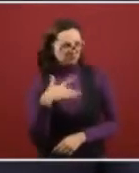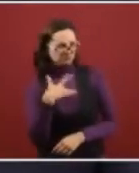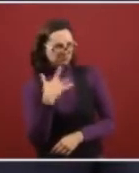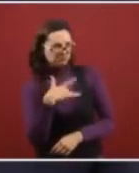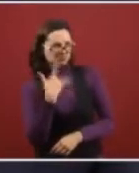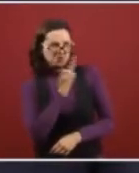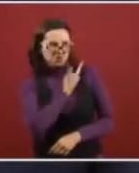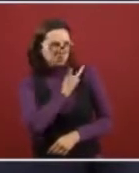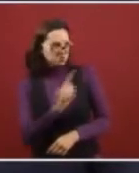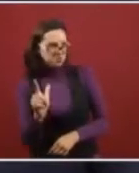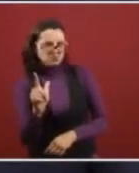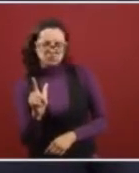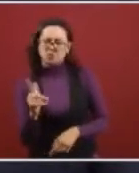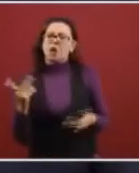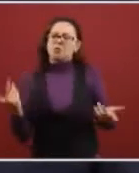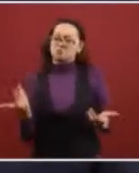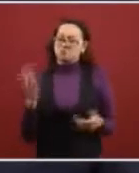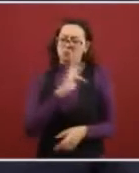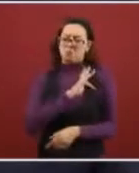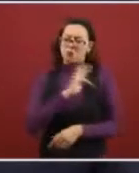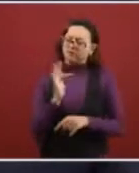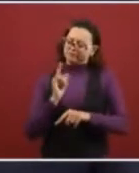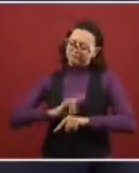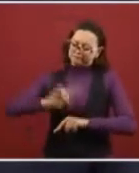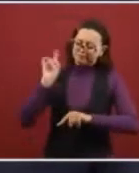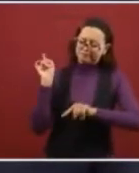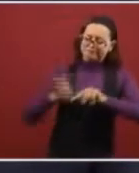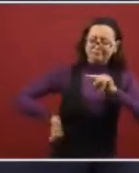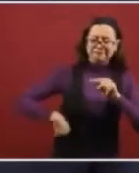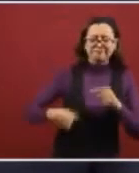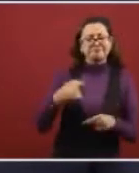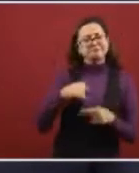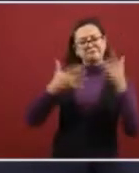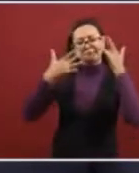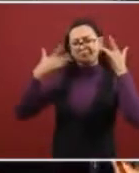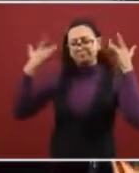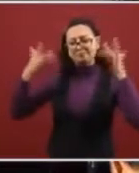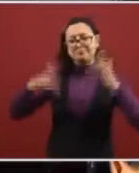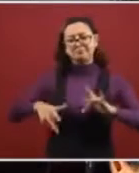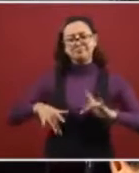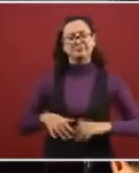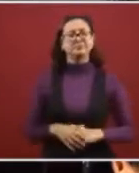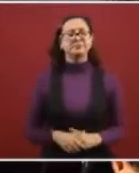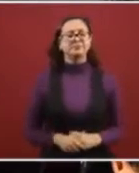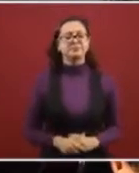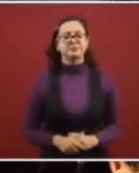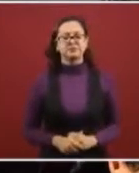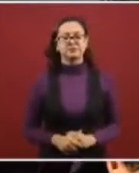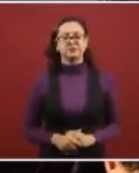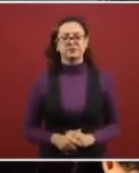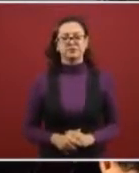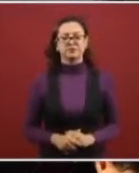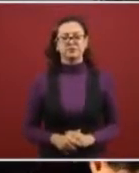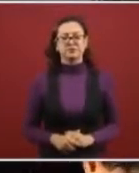didn't va a haber like revocación it, de mandato they could be revoke the mandate. No nos vamos